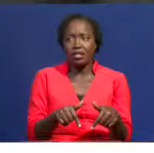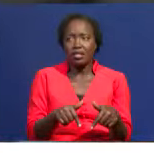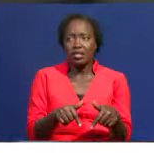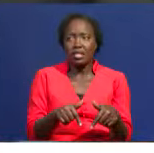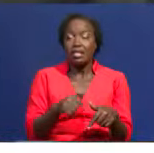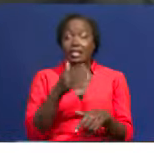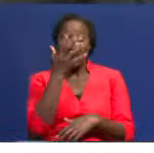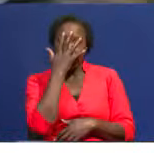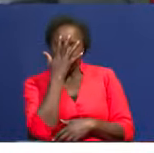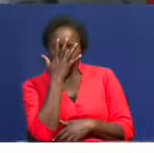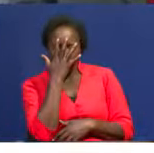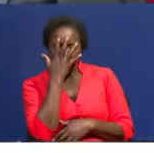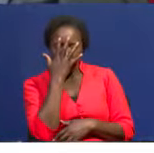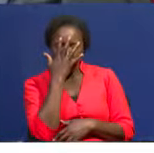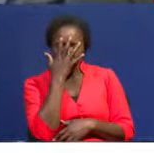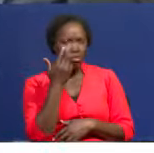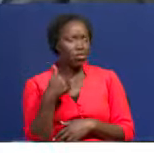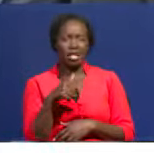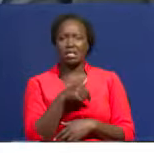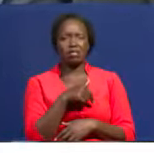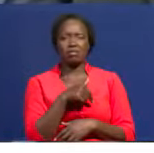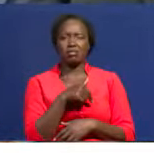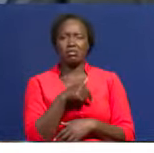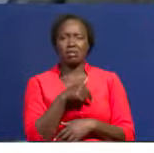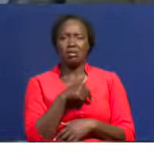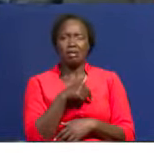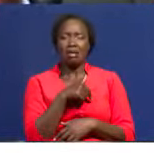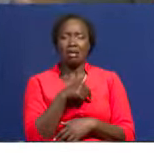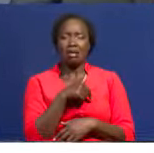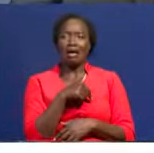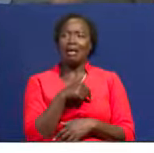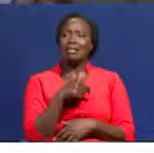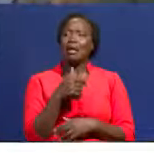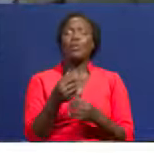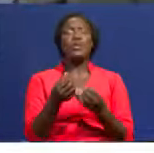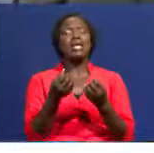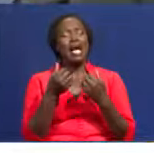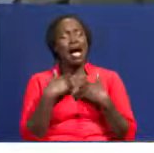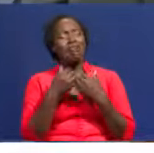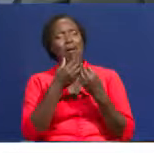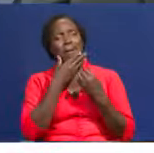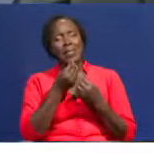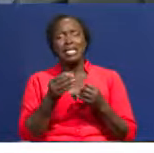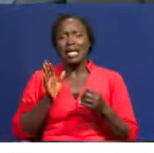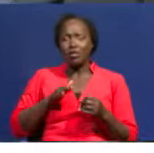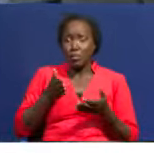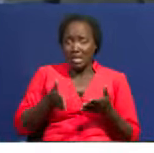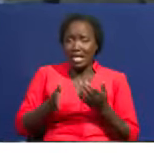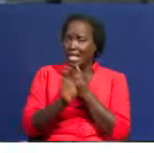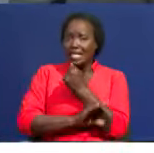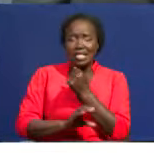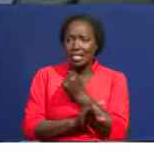It is a shame on us. And we are sure that we have got men and women here in this country